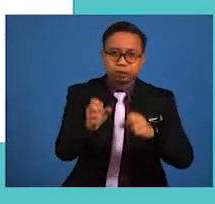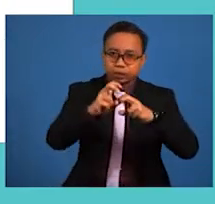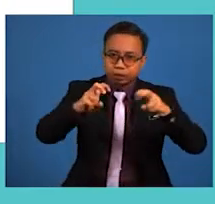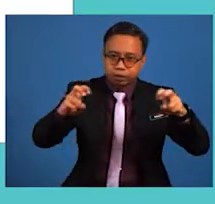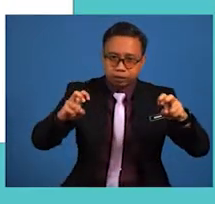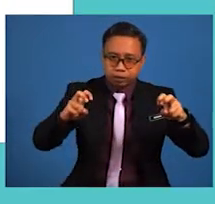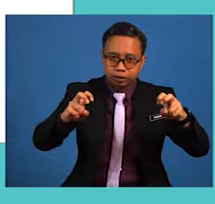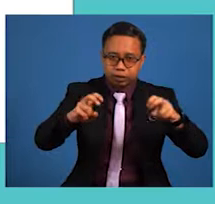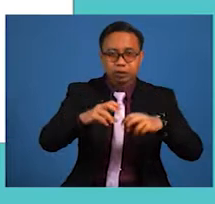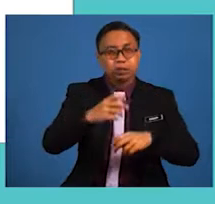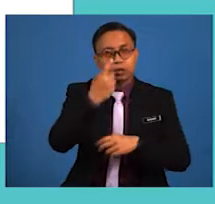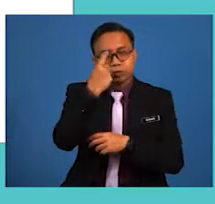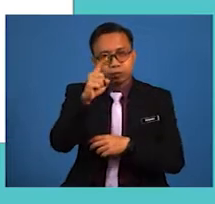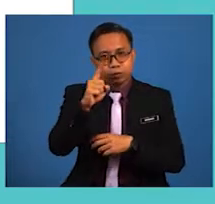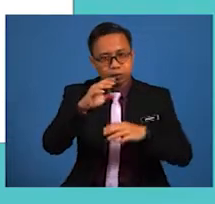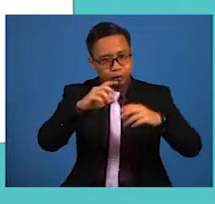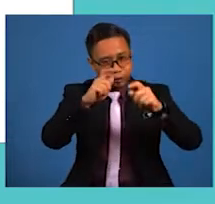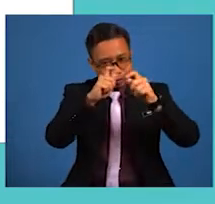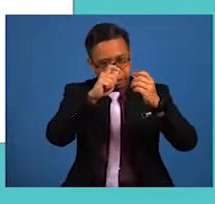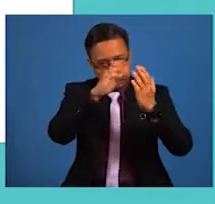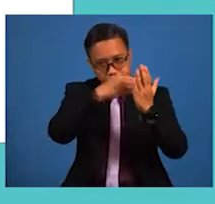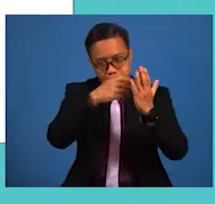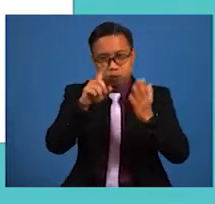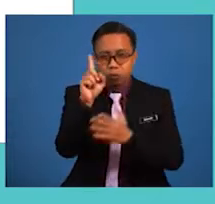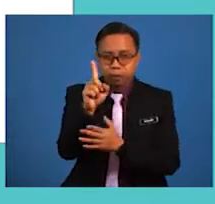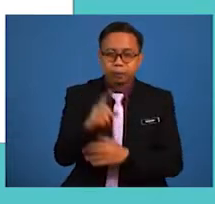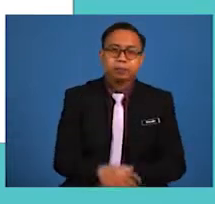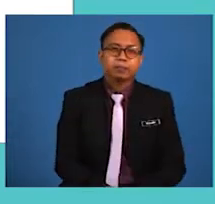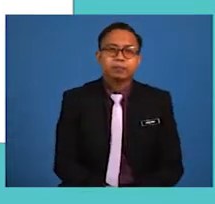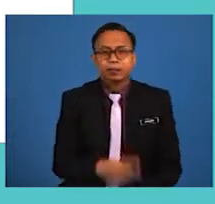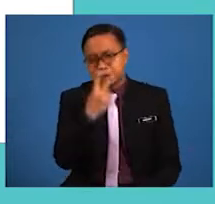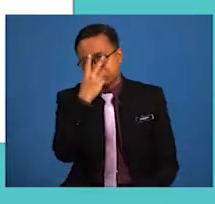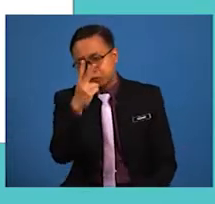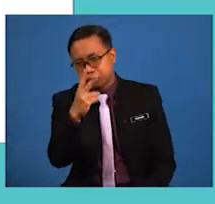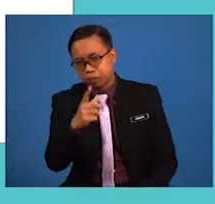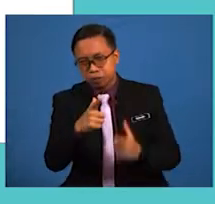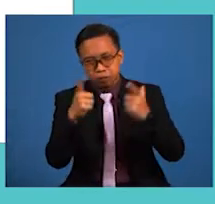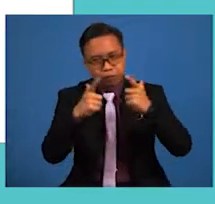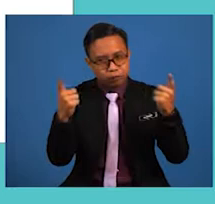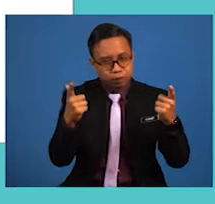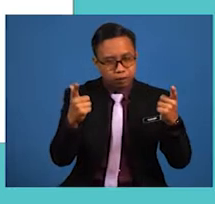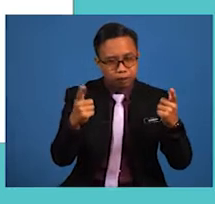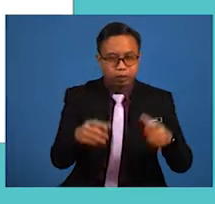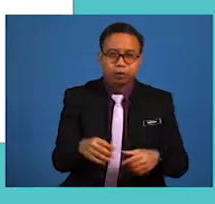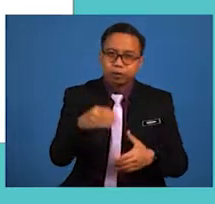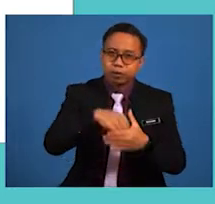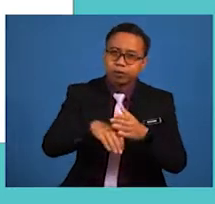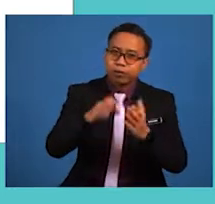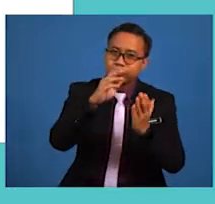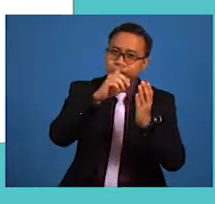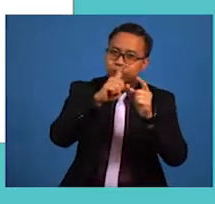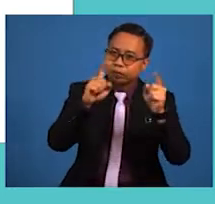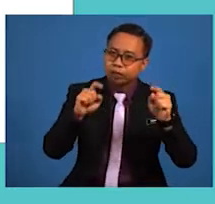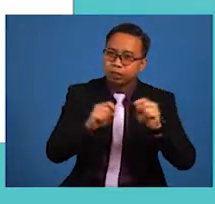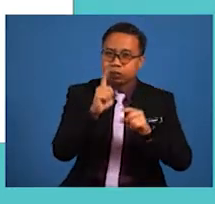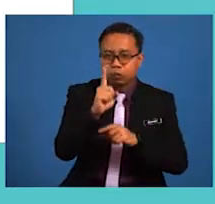synthesis, which is the time frame for Table 1. Can you see the different time frames in Figure 1 and Table